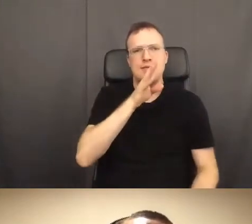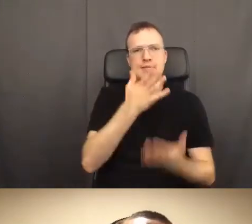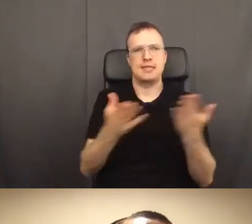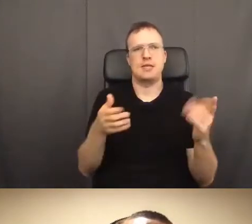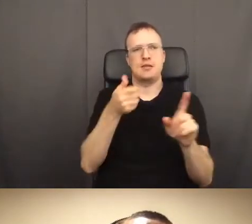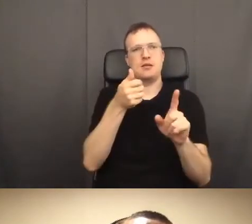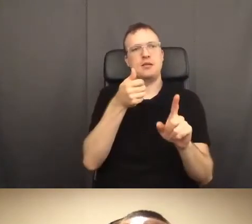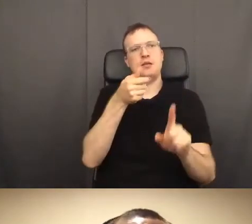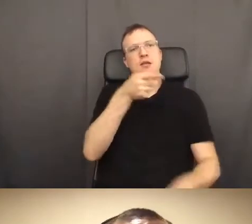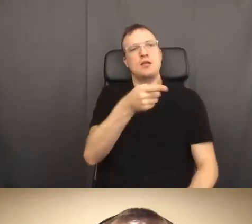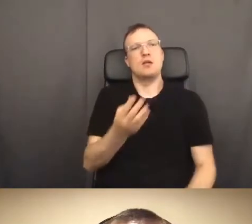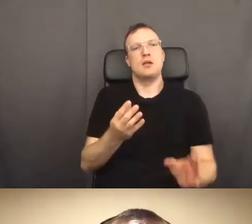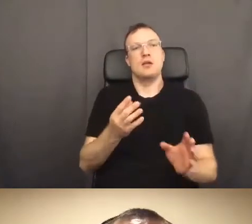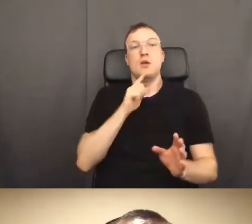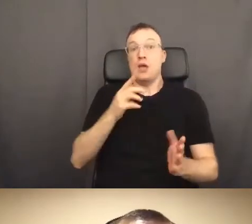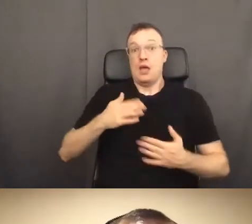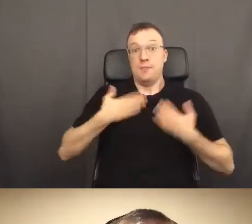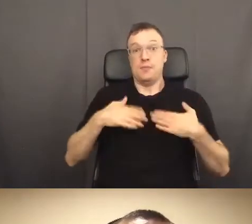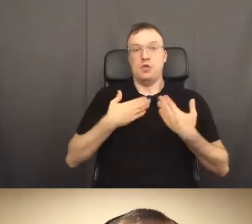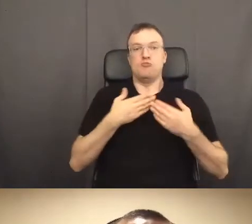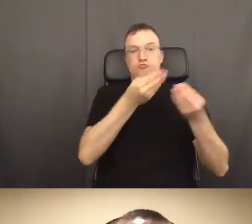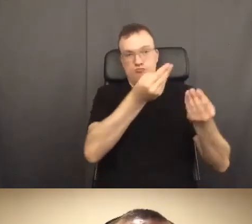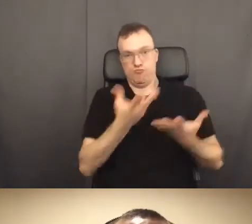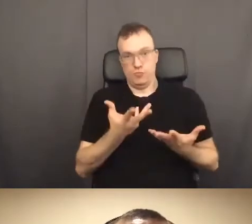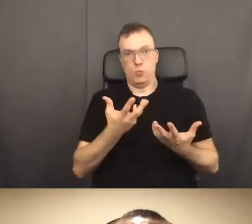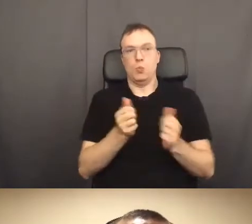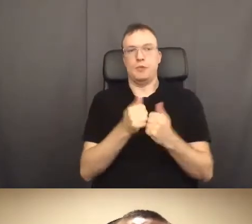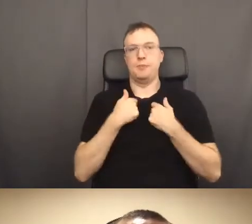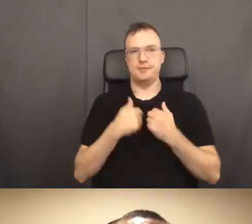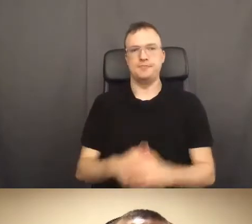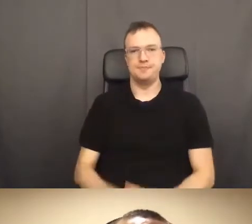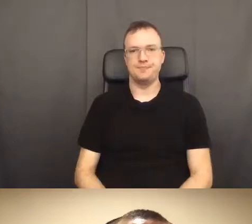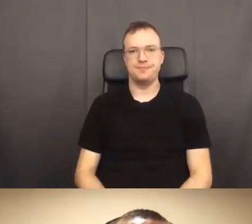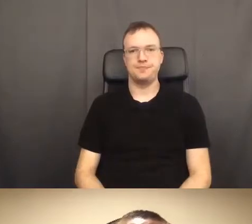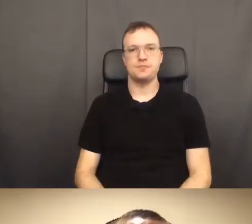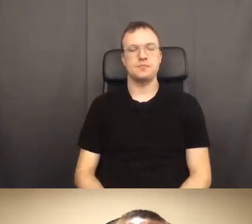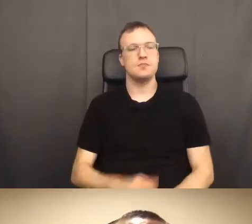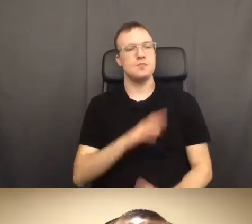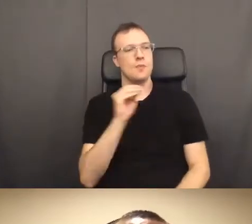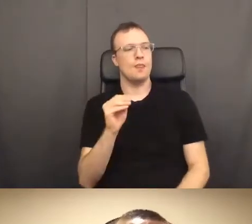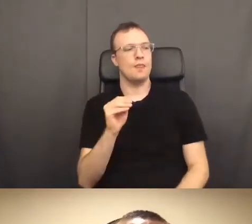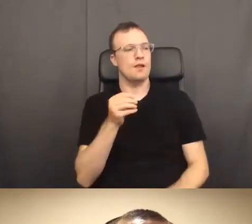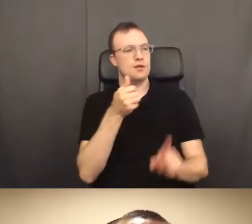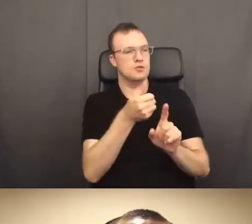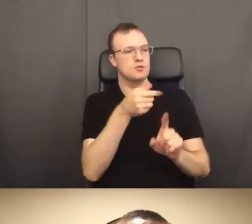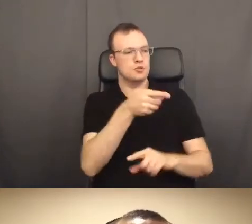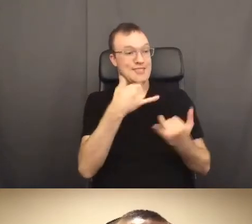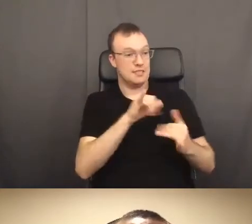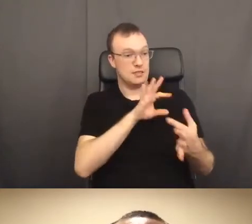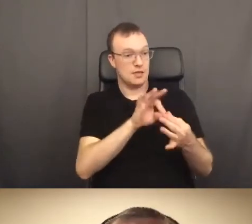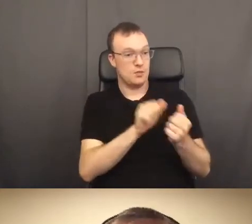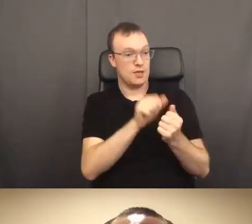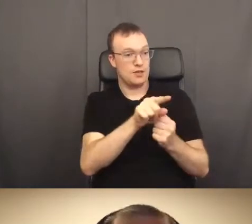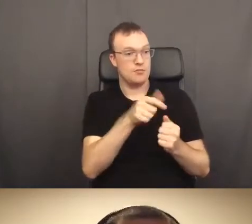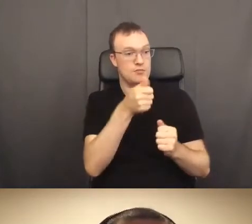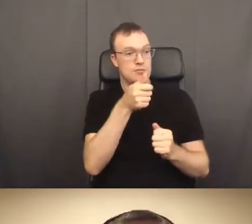actually he was happy to share that with me. Mm-hmm. And are you still connected to him now? Like, has he seen the